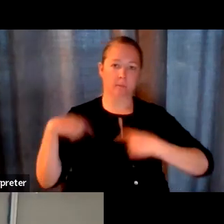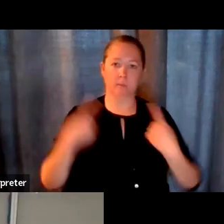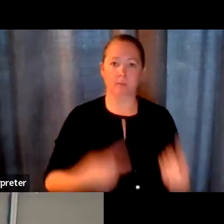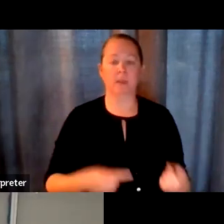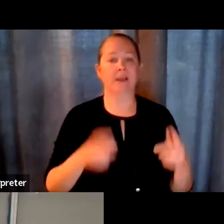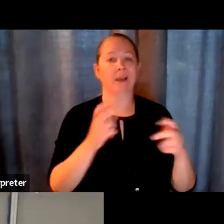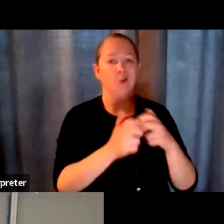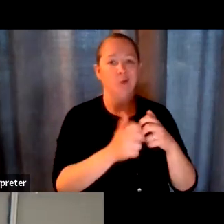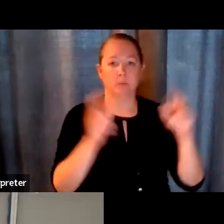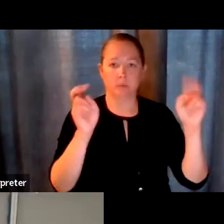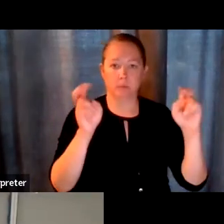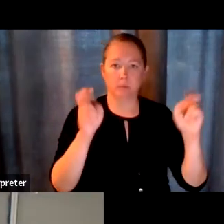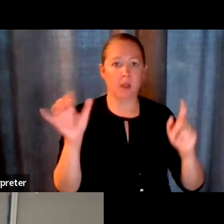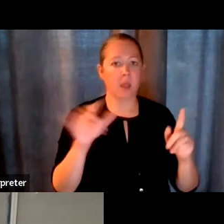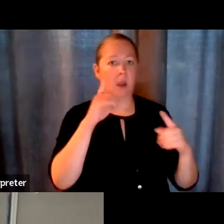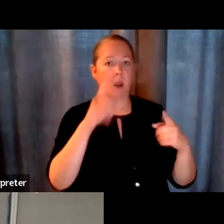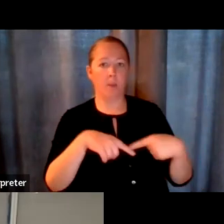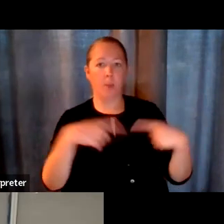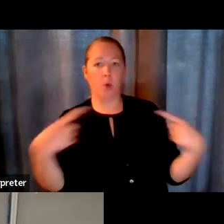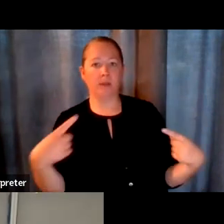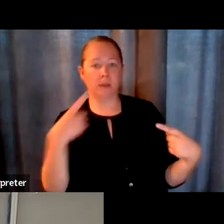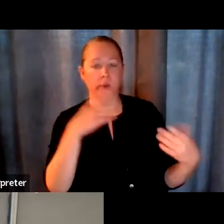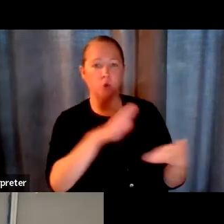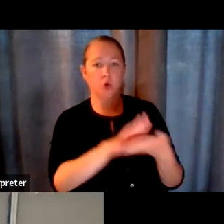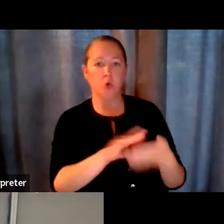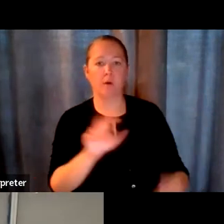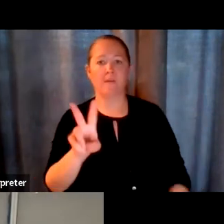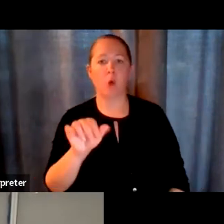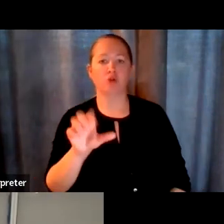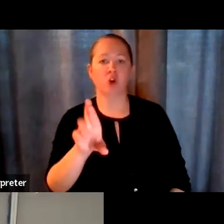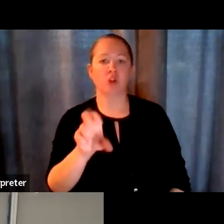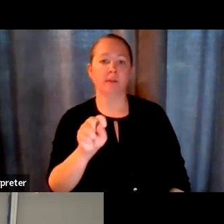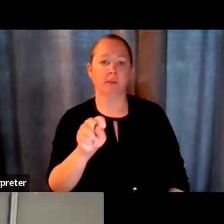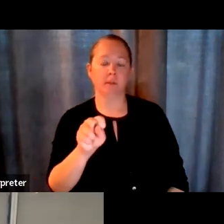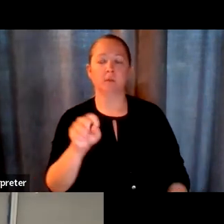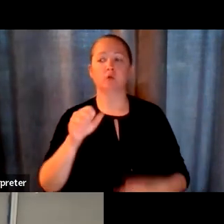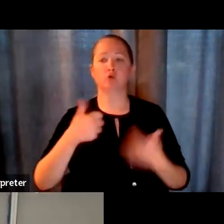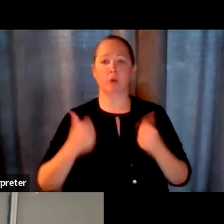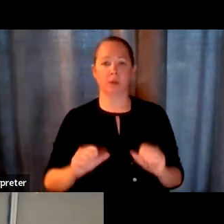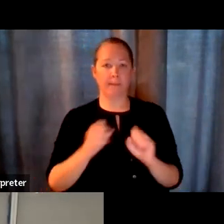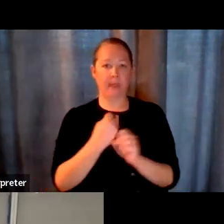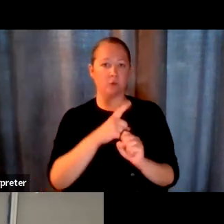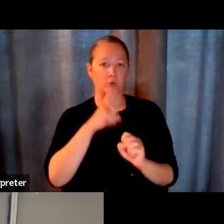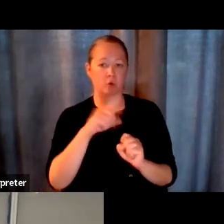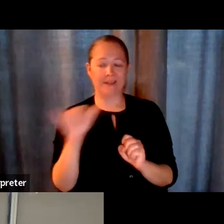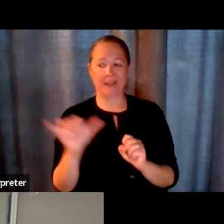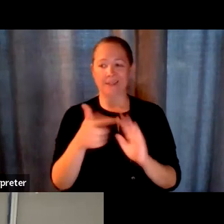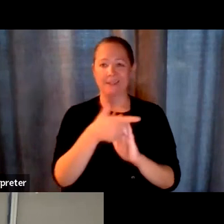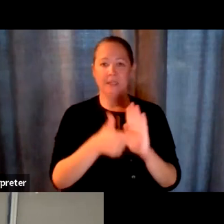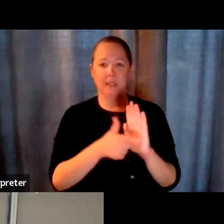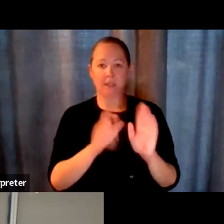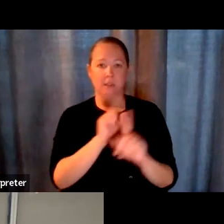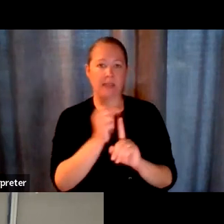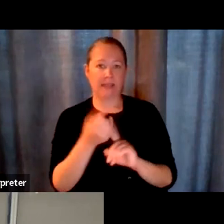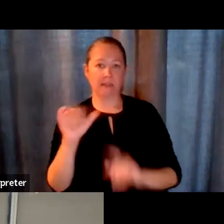like, opposing school vouchers and trying to make sure that, like these litigation cases, that when